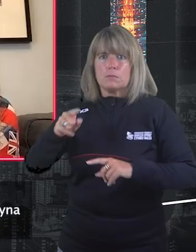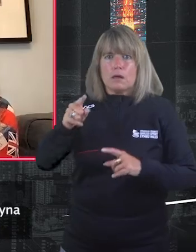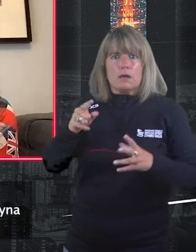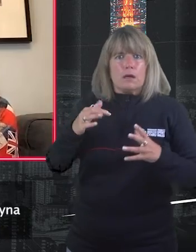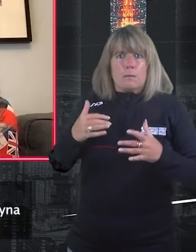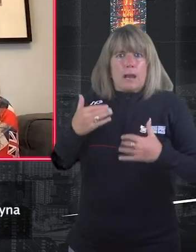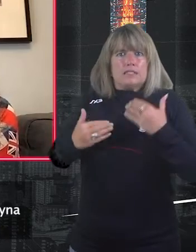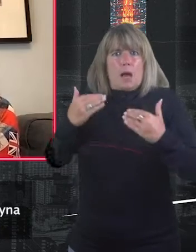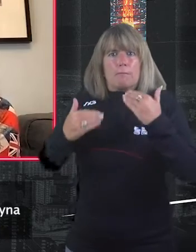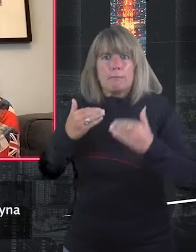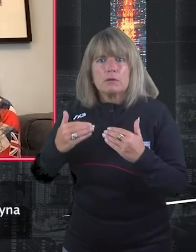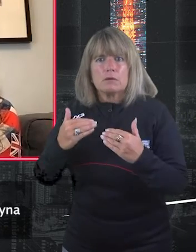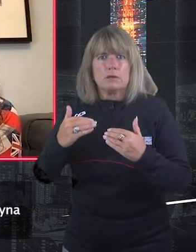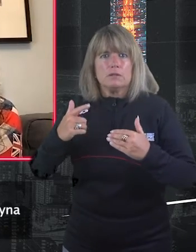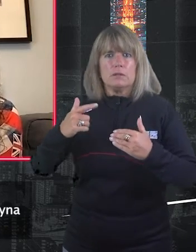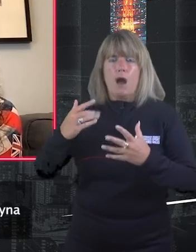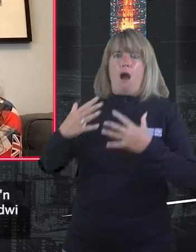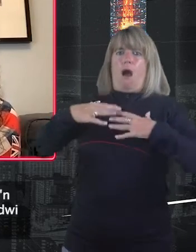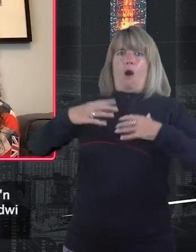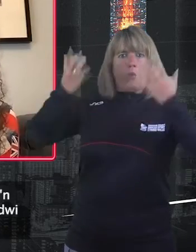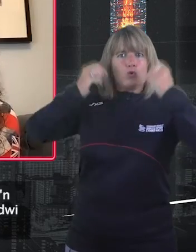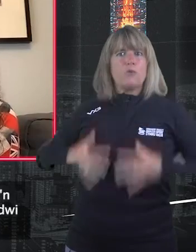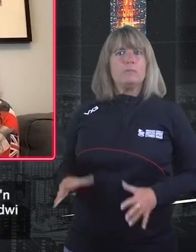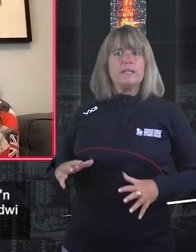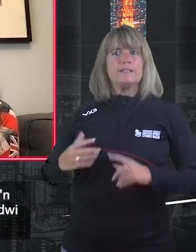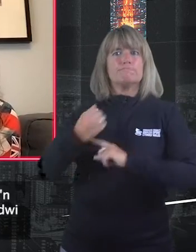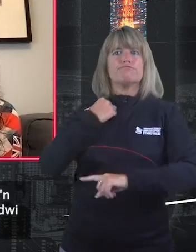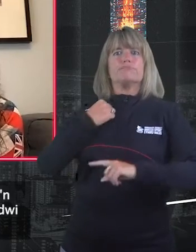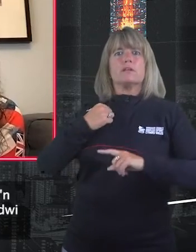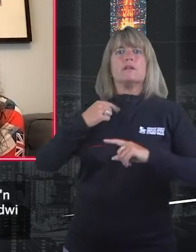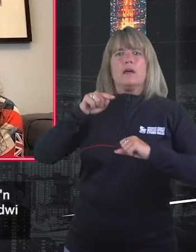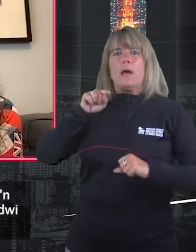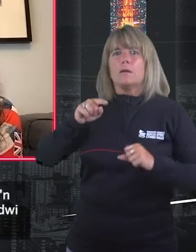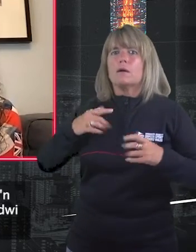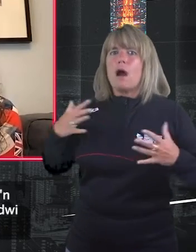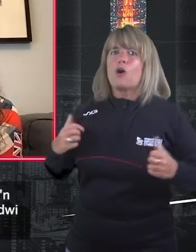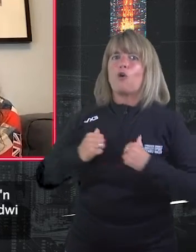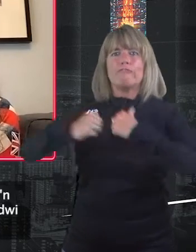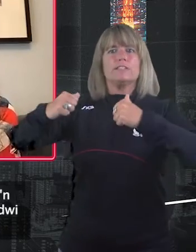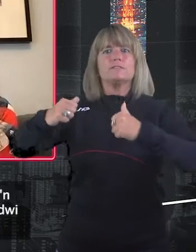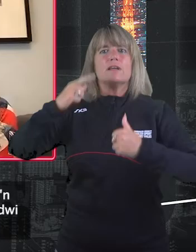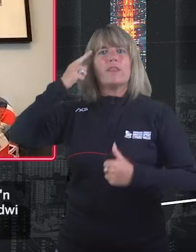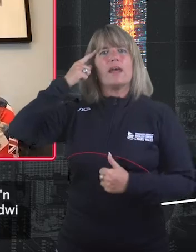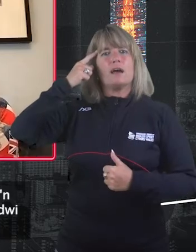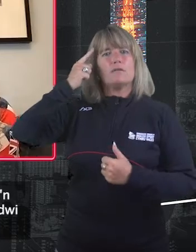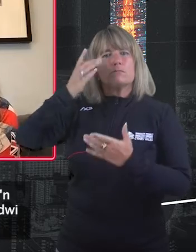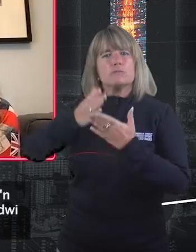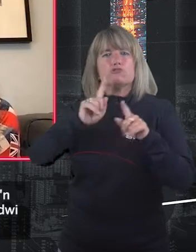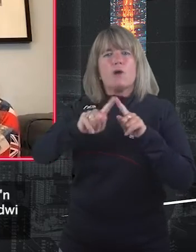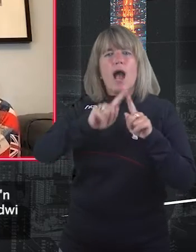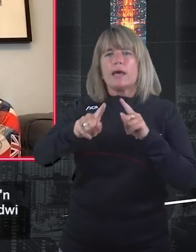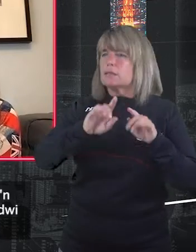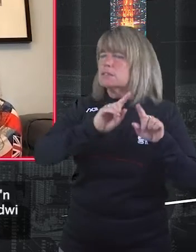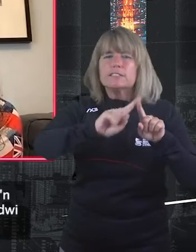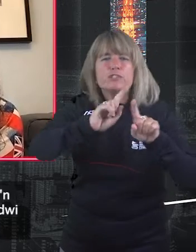me. And I think that is key. And then on piece, I just need to be, yeah, playful and confident. I think if I'm kind of,